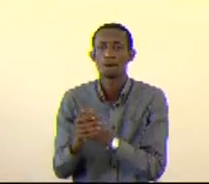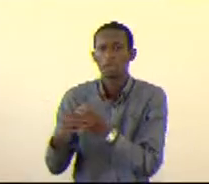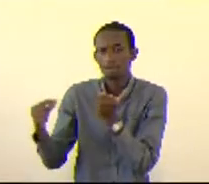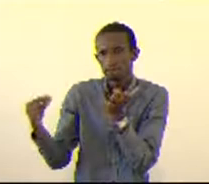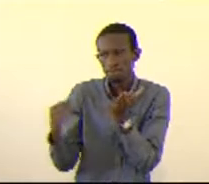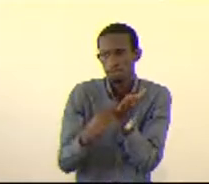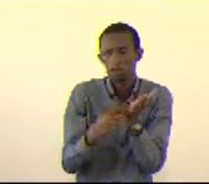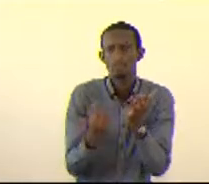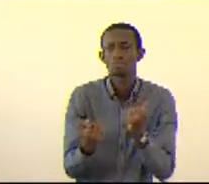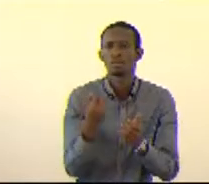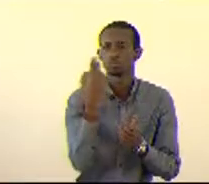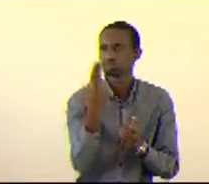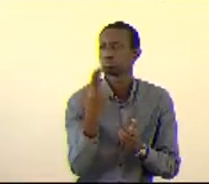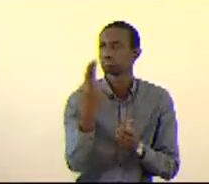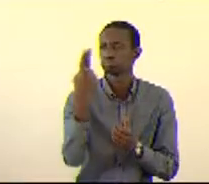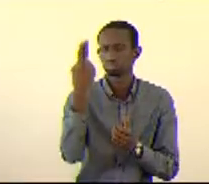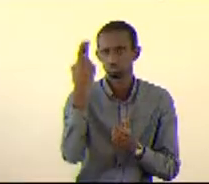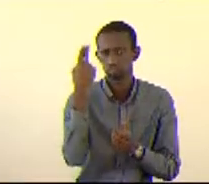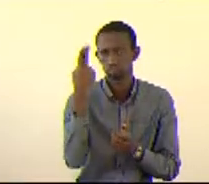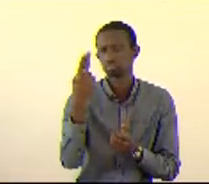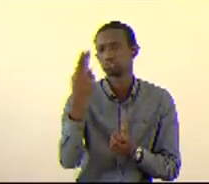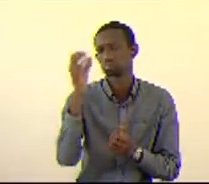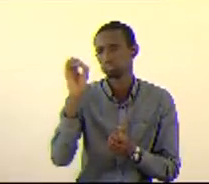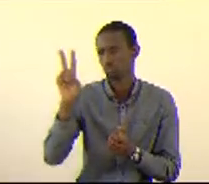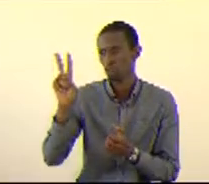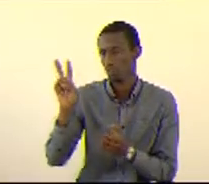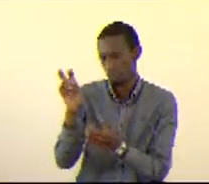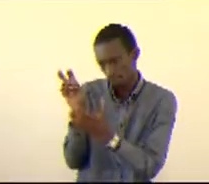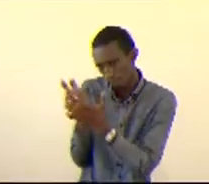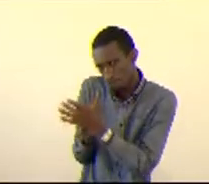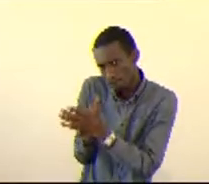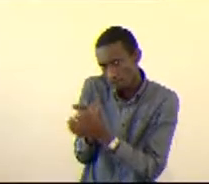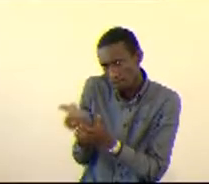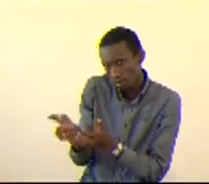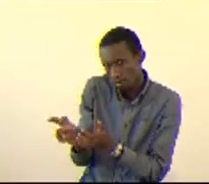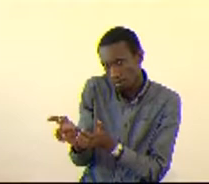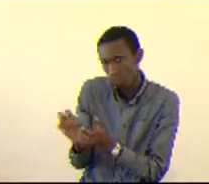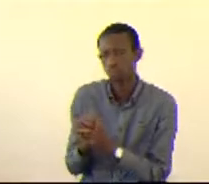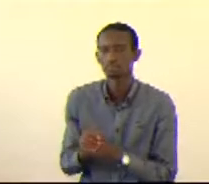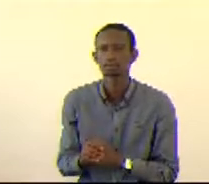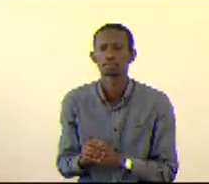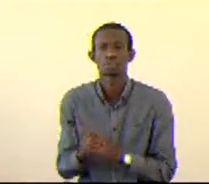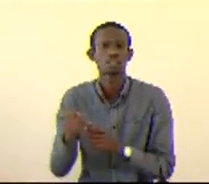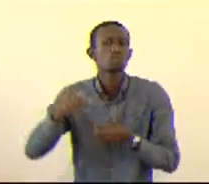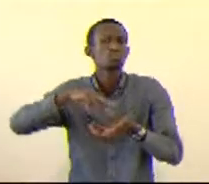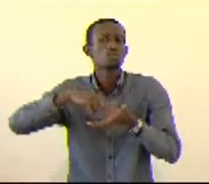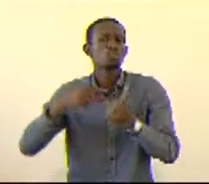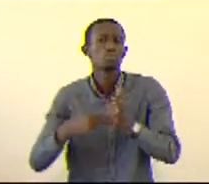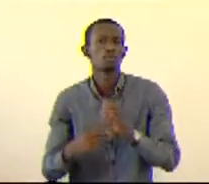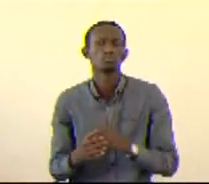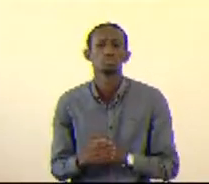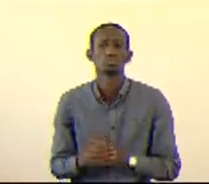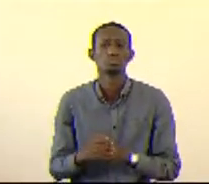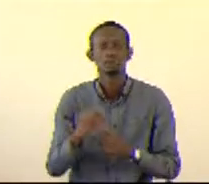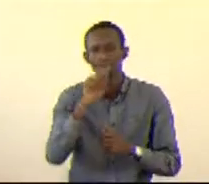volts mains electricity. So what does it mean? It means that V is equal to 220 volts.